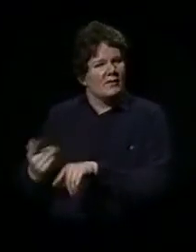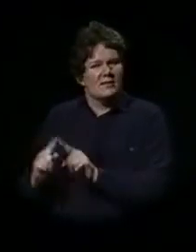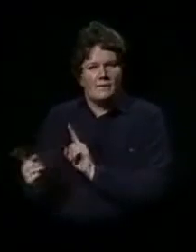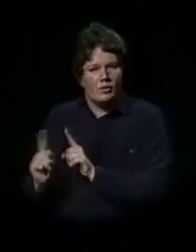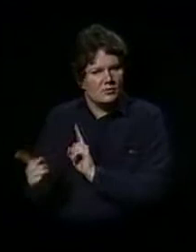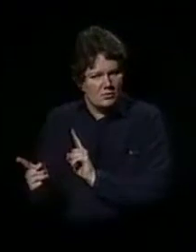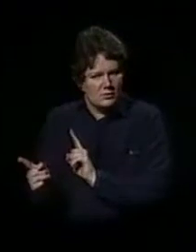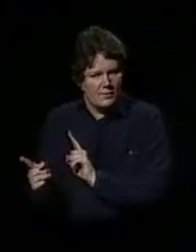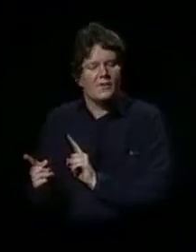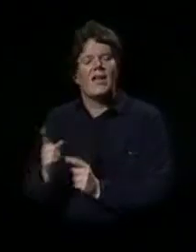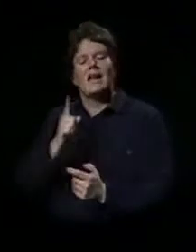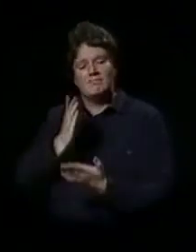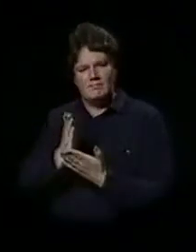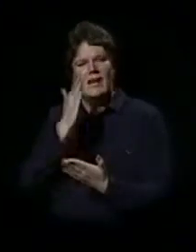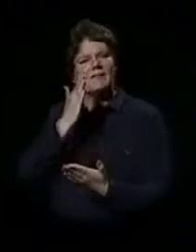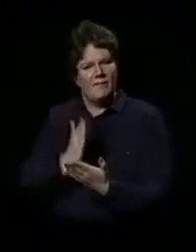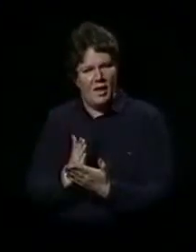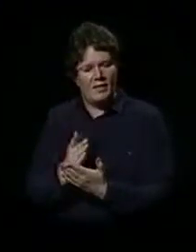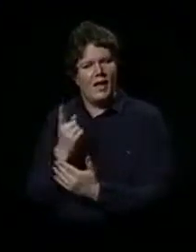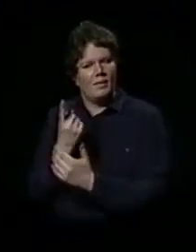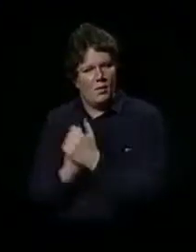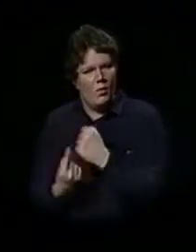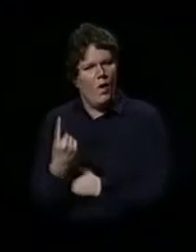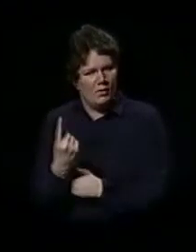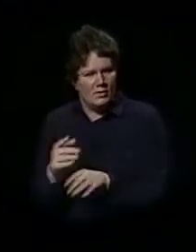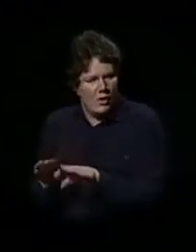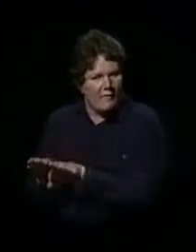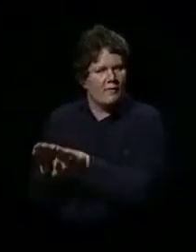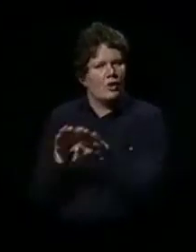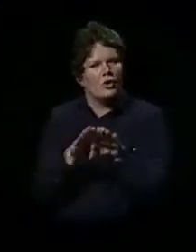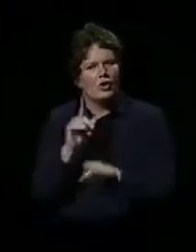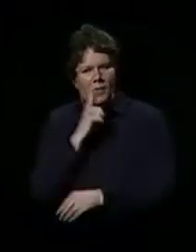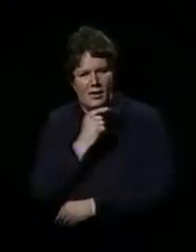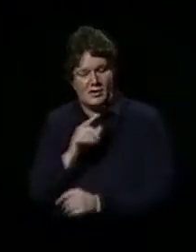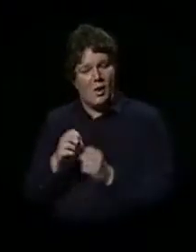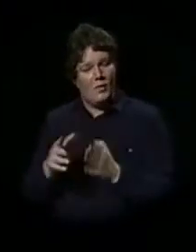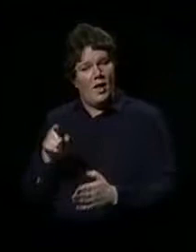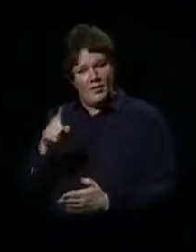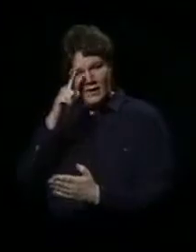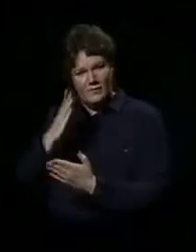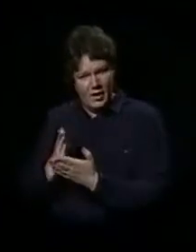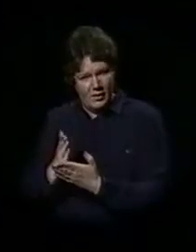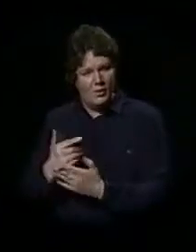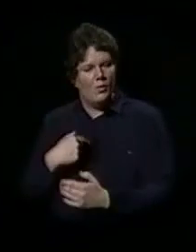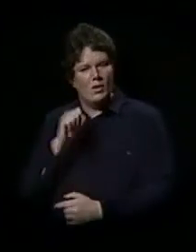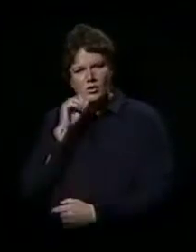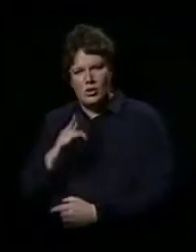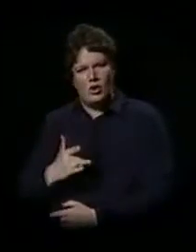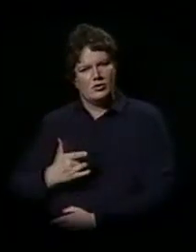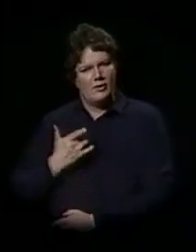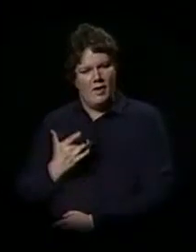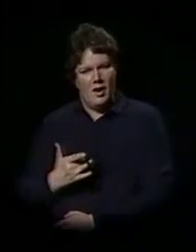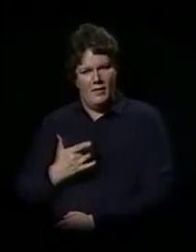us may seem to be, is faith in the oneness of humanity. And without that faith, we shall not survive.